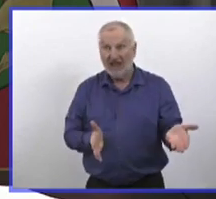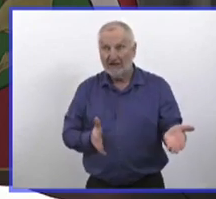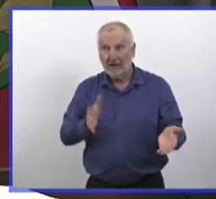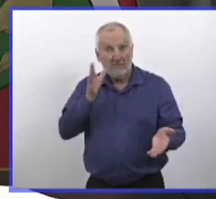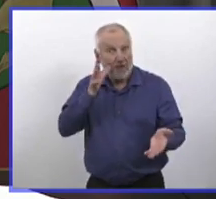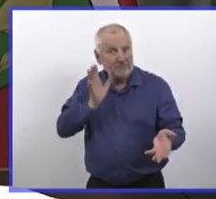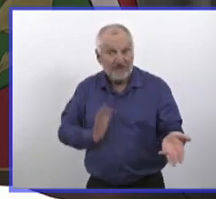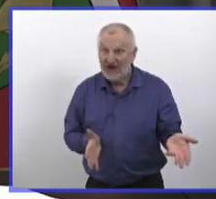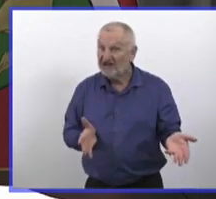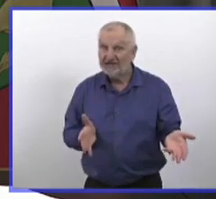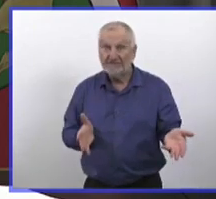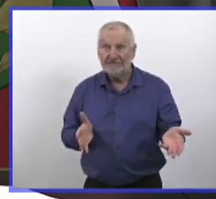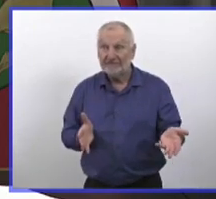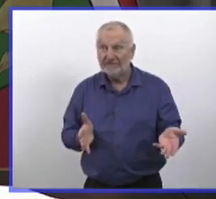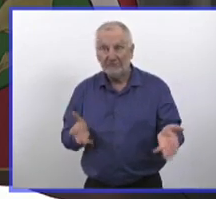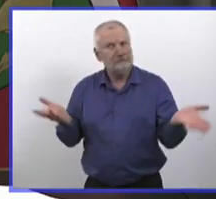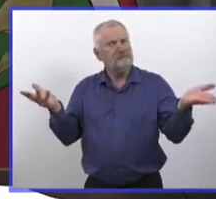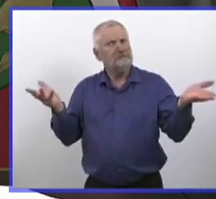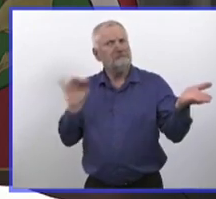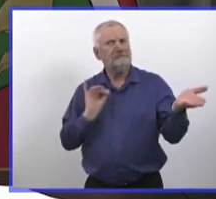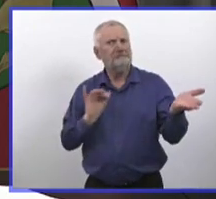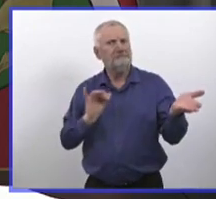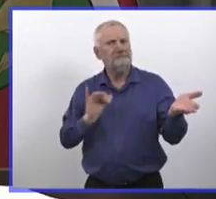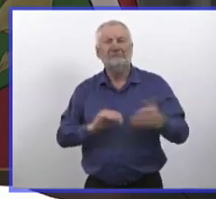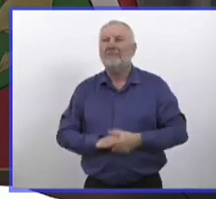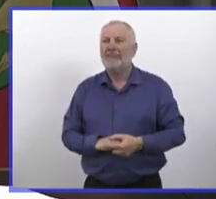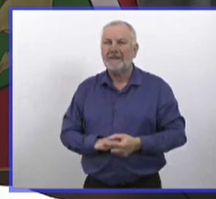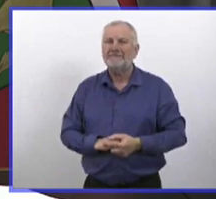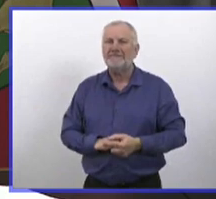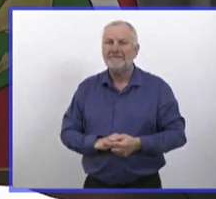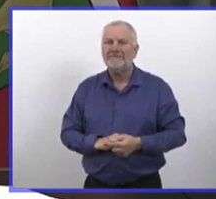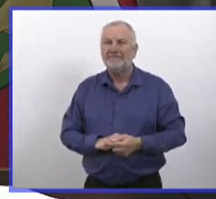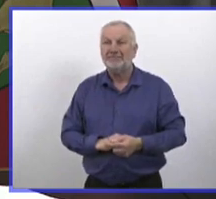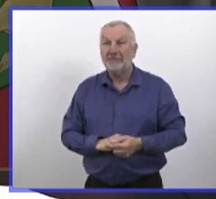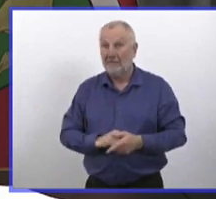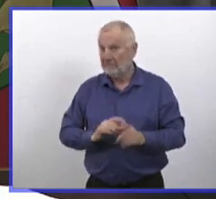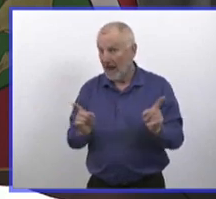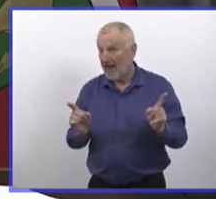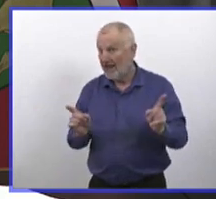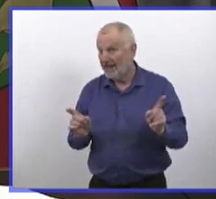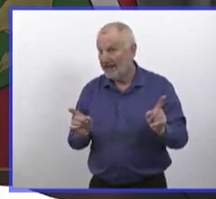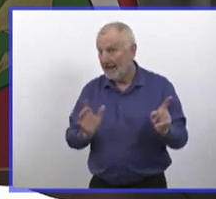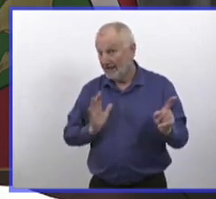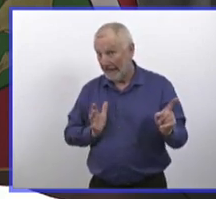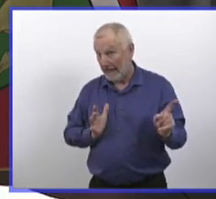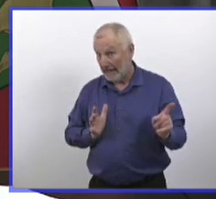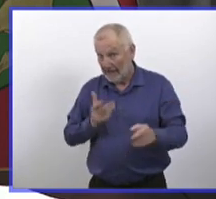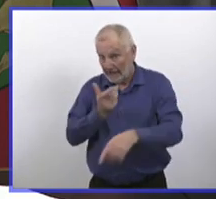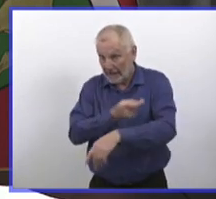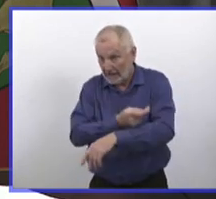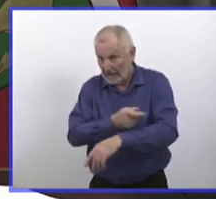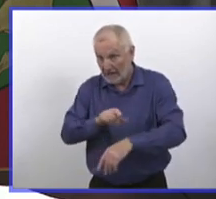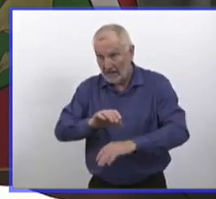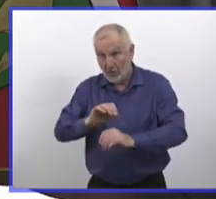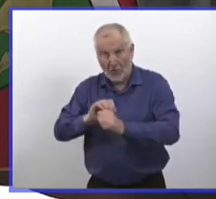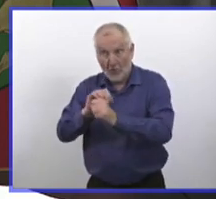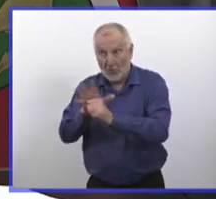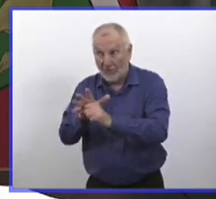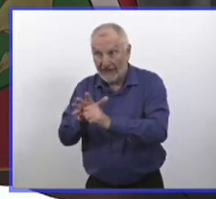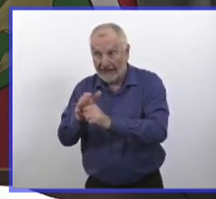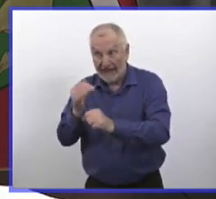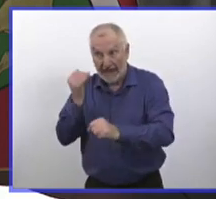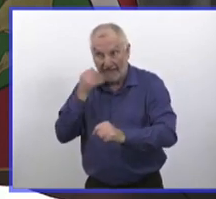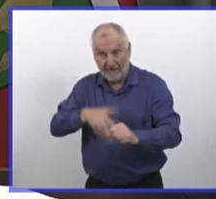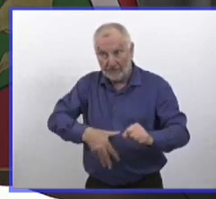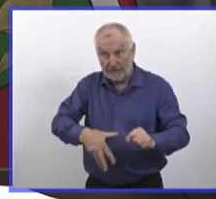certainly related to the virus itself, there are negative outcomes. And we're seeing more that pregnancy and some of